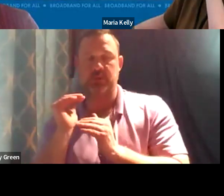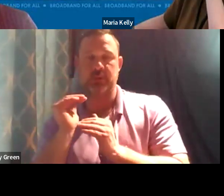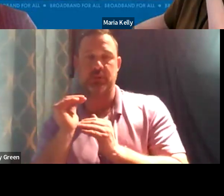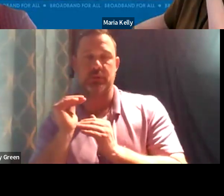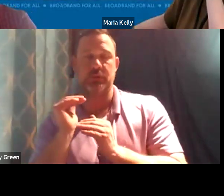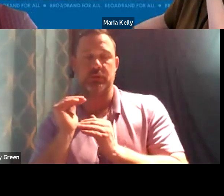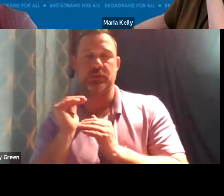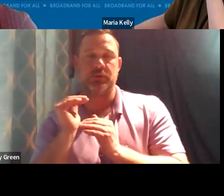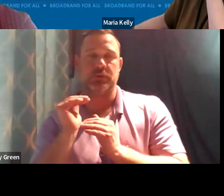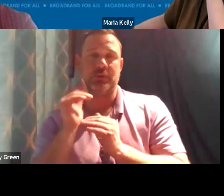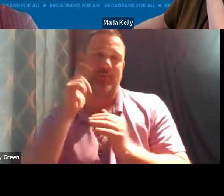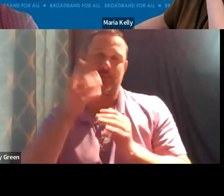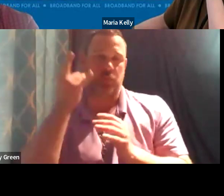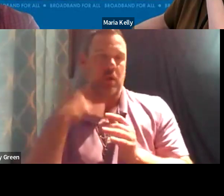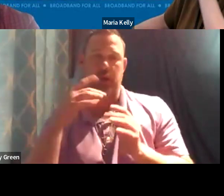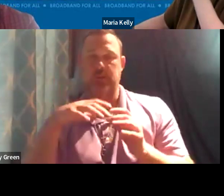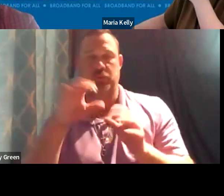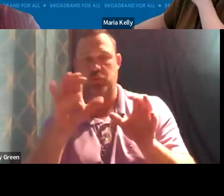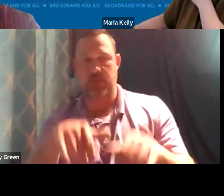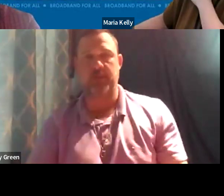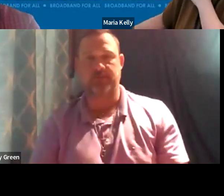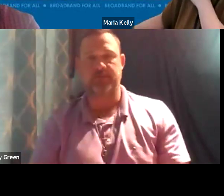that's why we had to take that route.